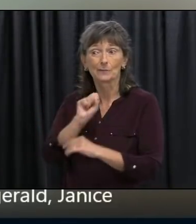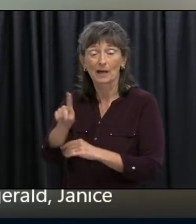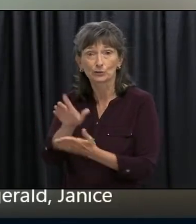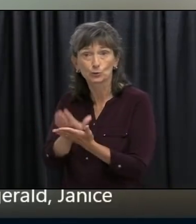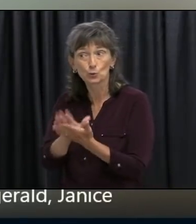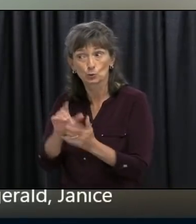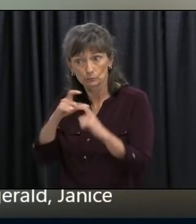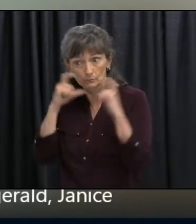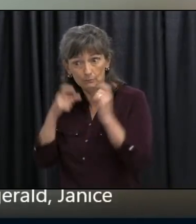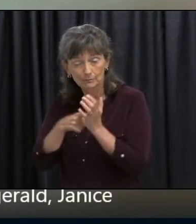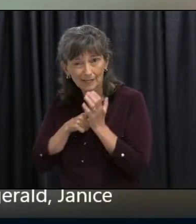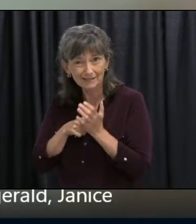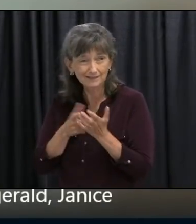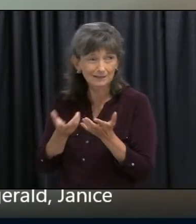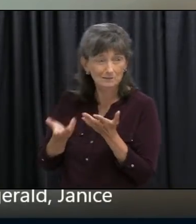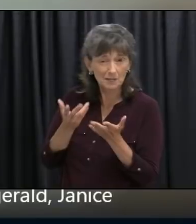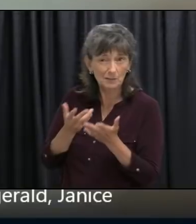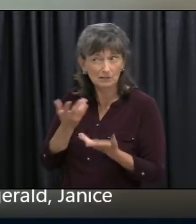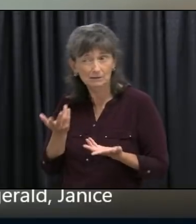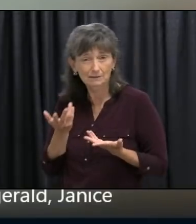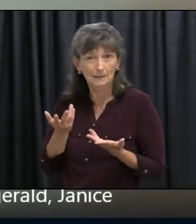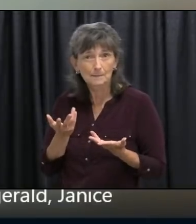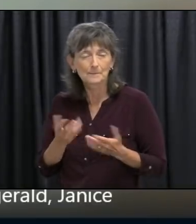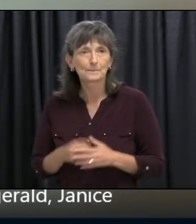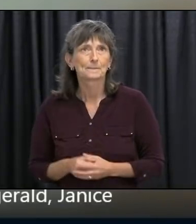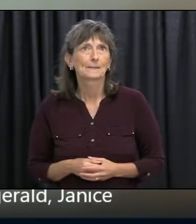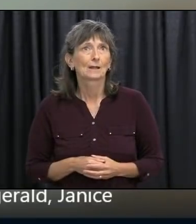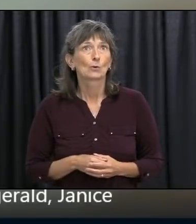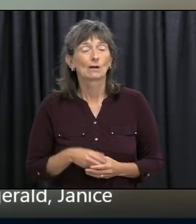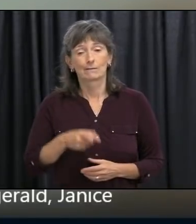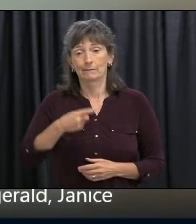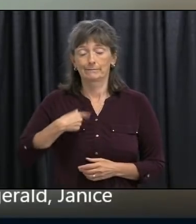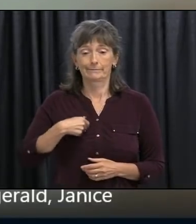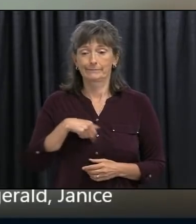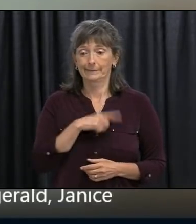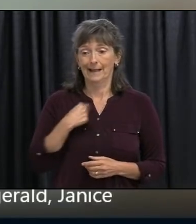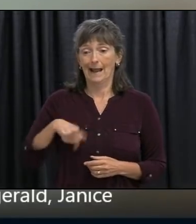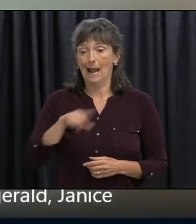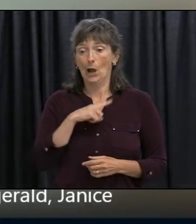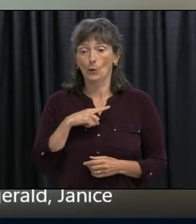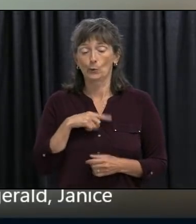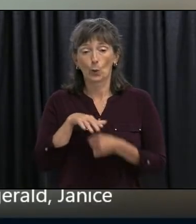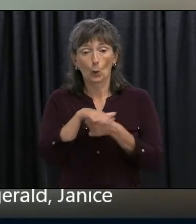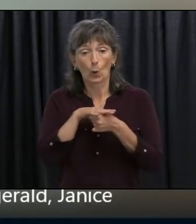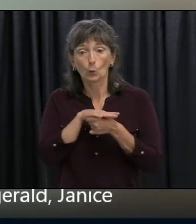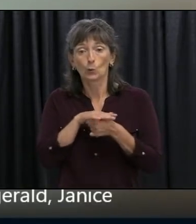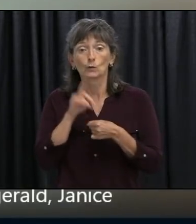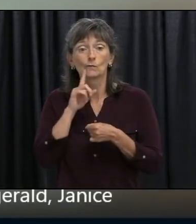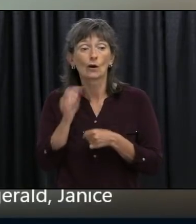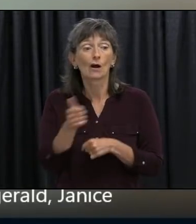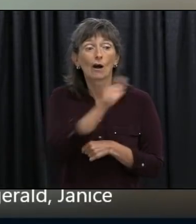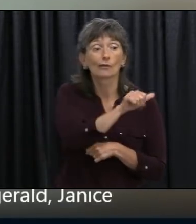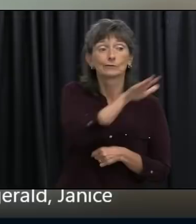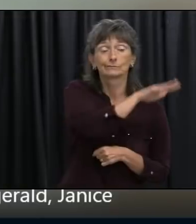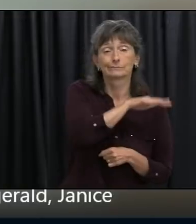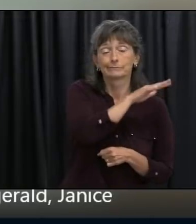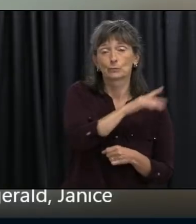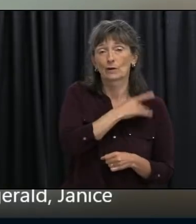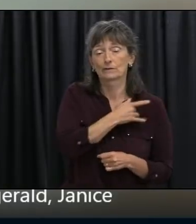school. Well, I can only really speak to our context. I don't know the local context in other